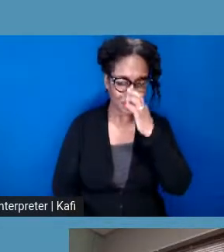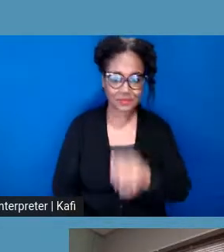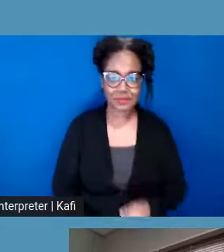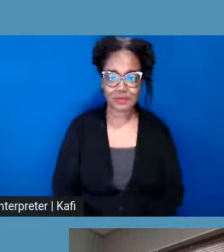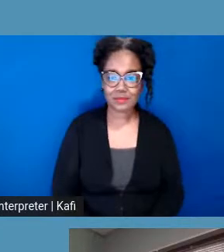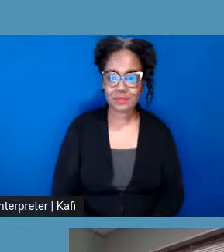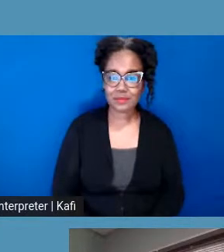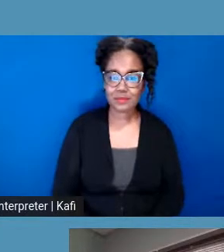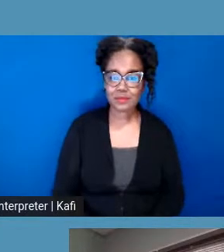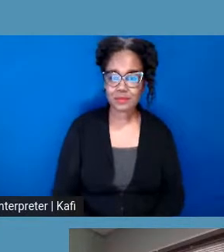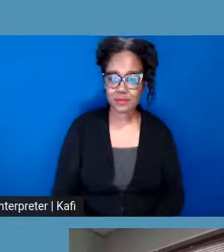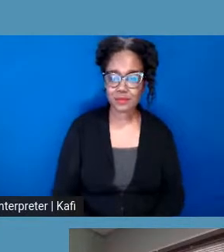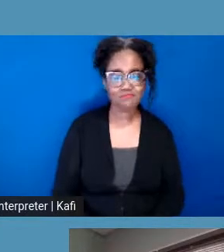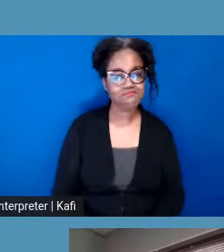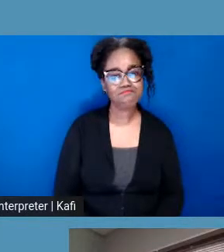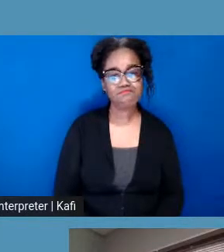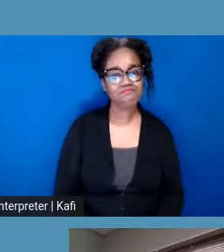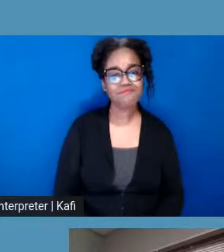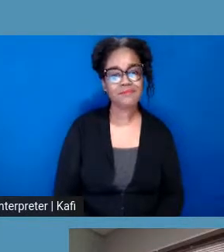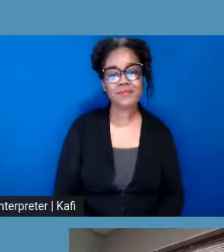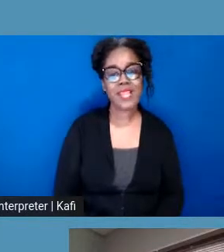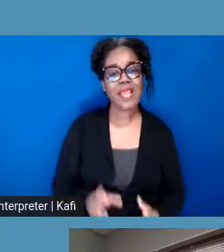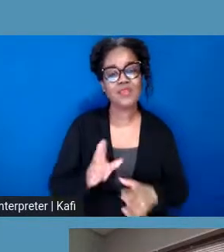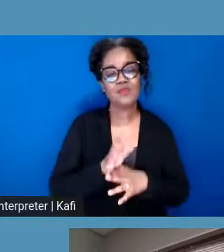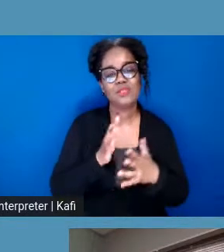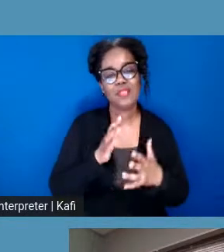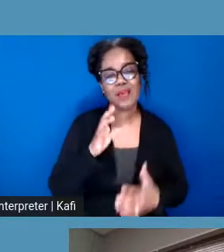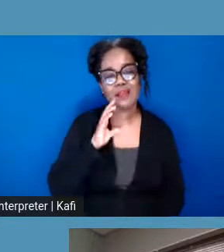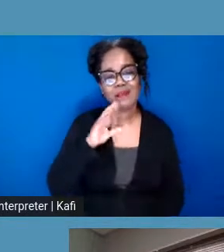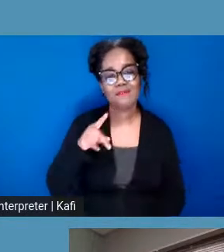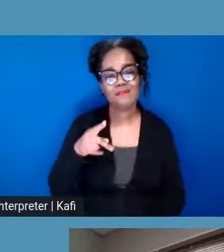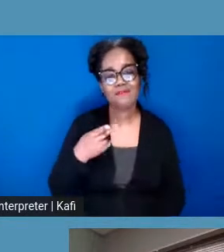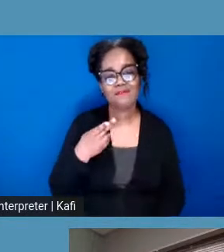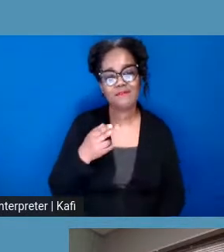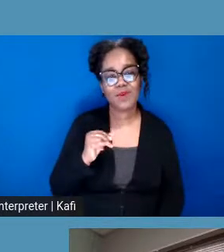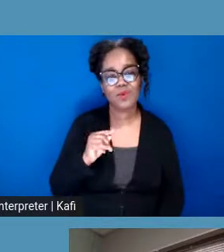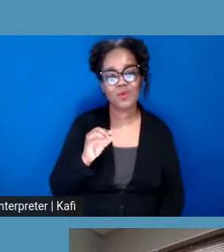Outside of that, no, I use a lot of Photoshop here. I